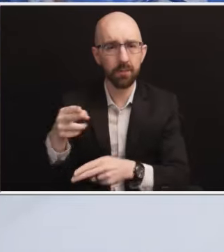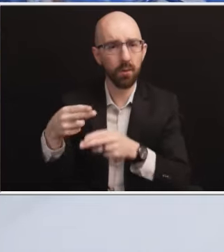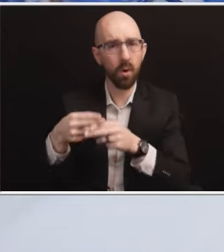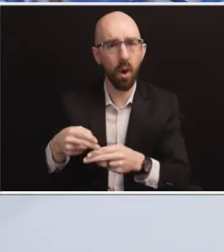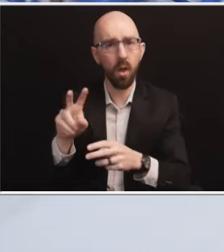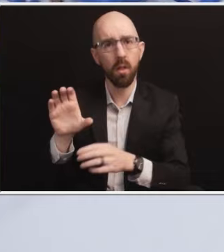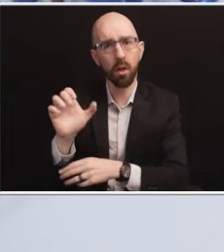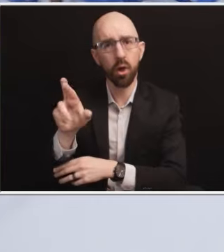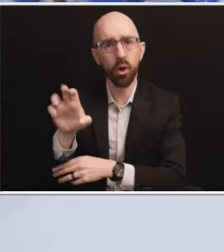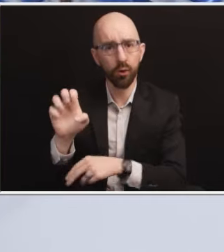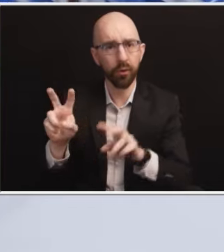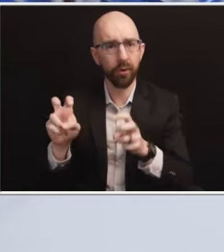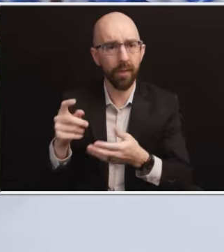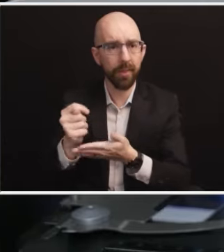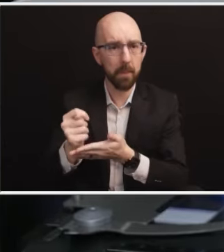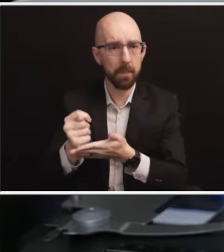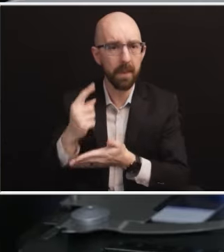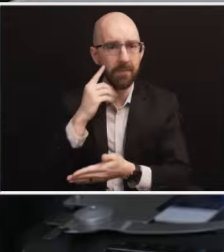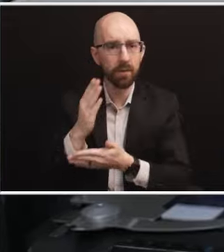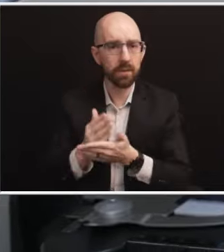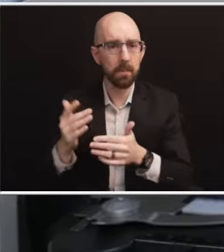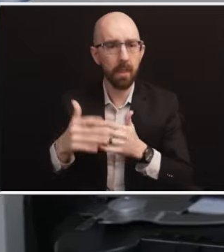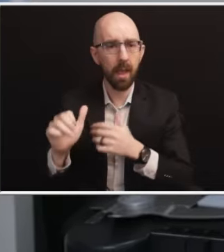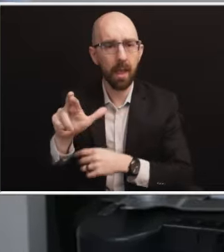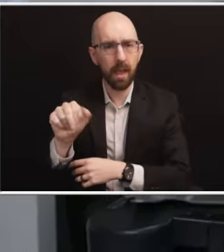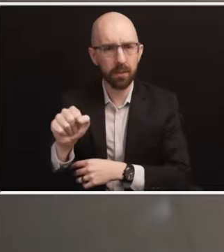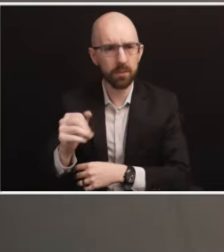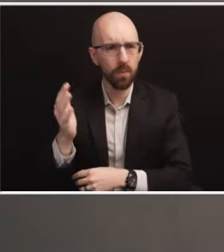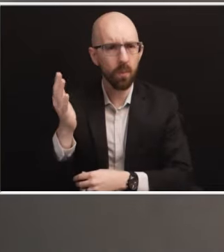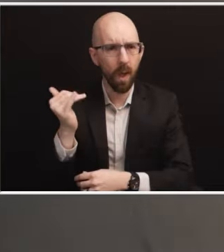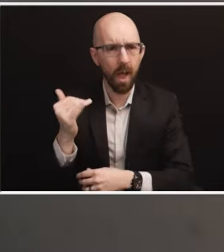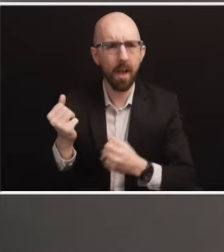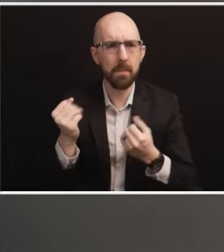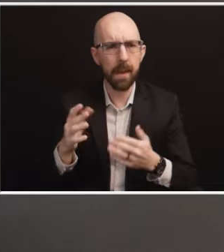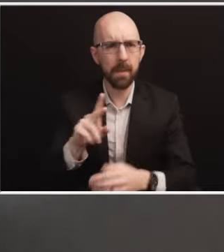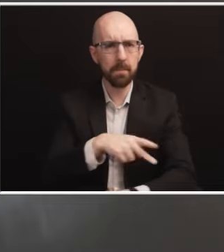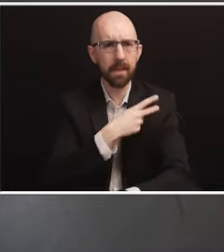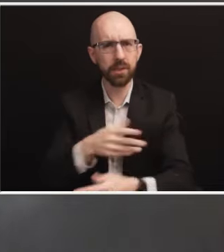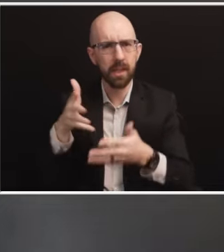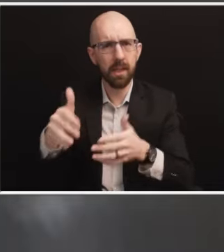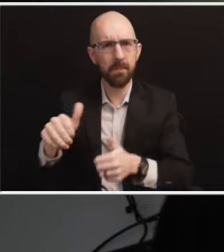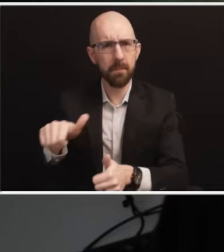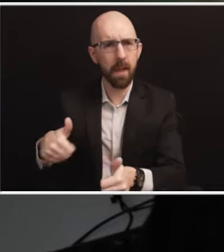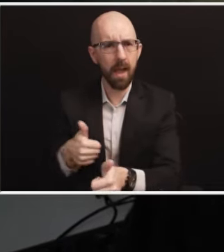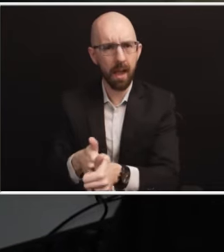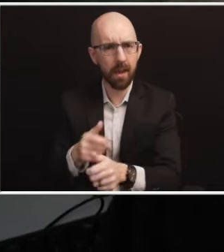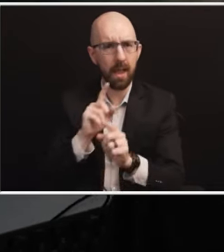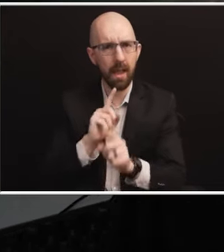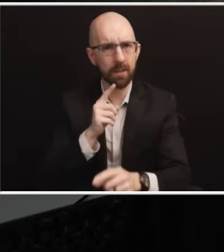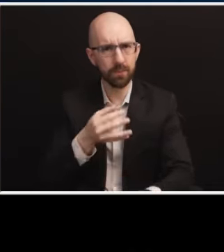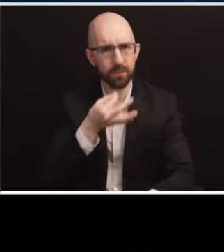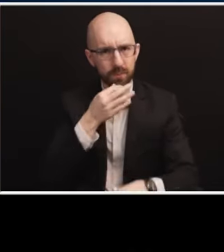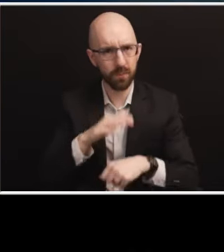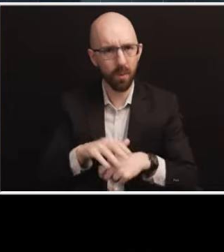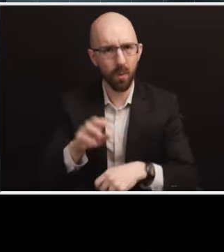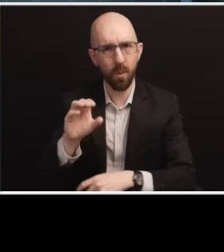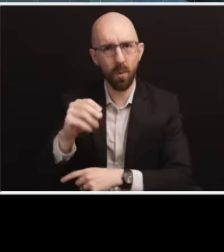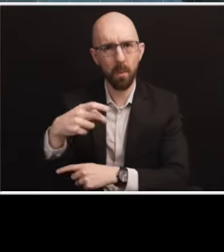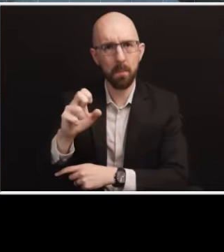blood cancers. So why are too many patients being left behind? Answers just ahead on Open Mics.